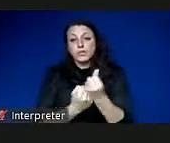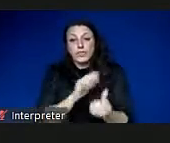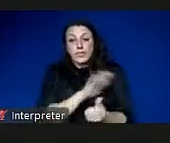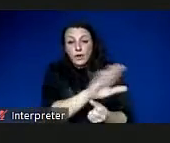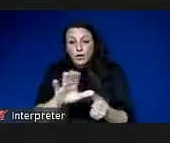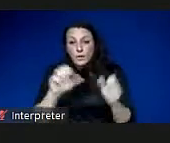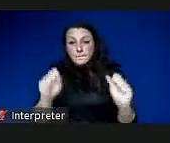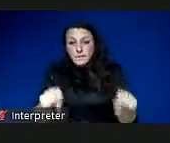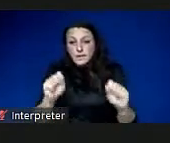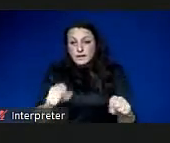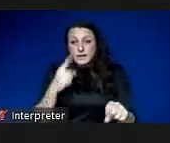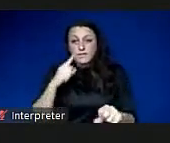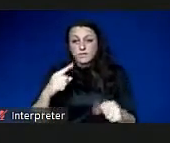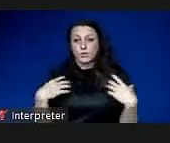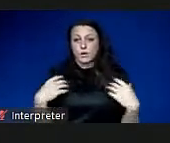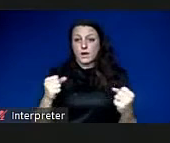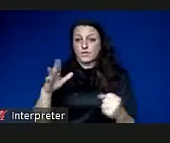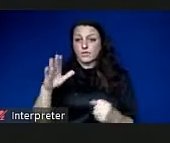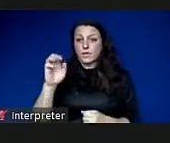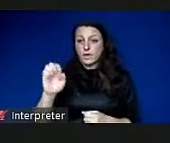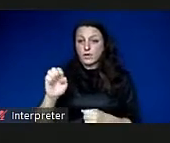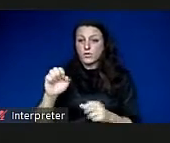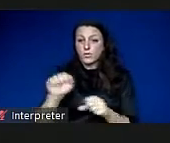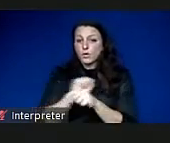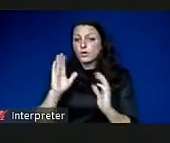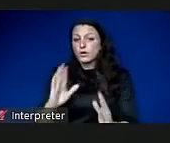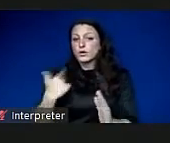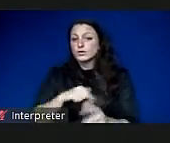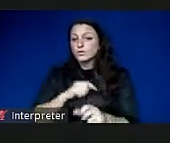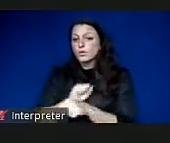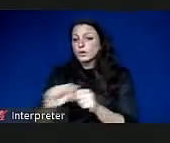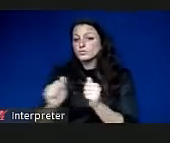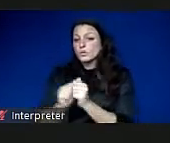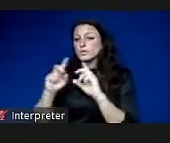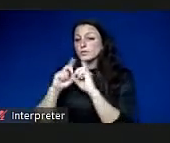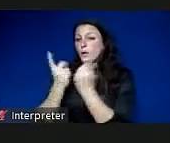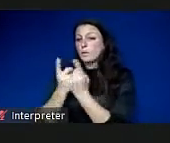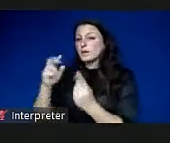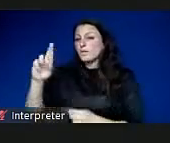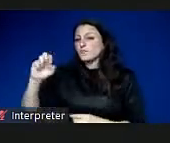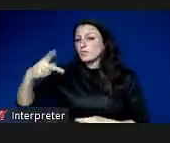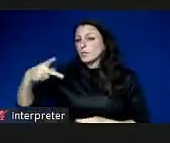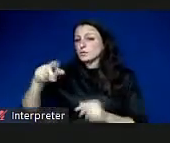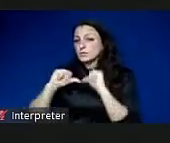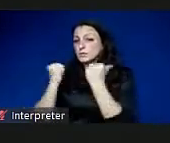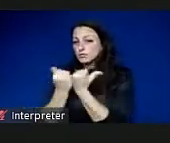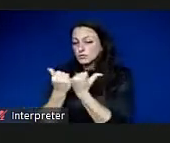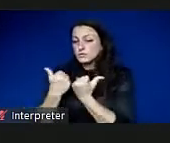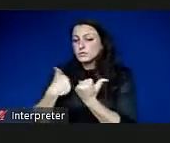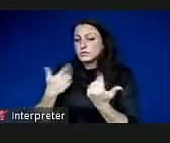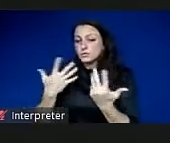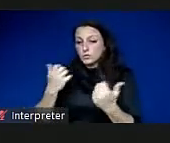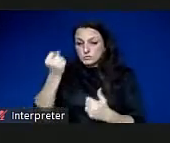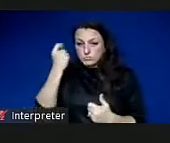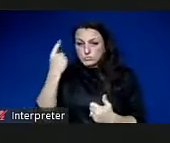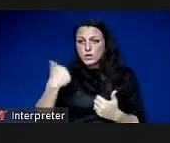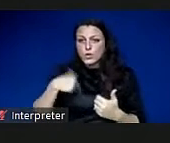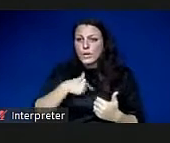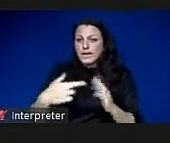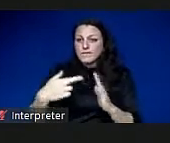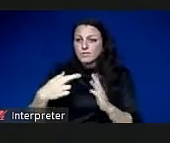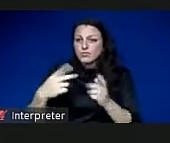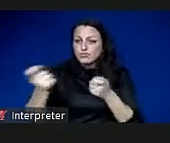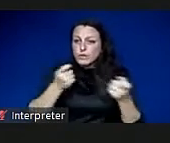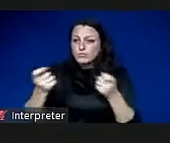we also worked with our partners at the Department of Regulatory Agencies to figure out where we could have regulatory and licensing